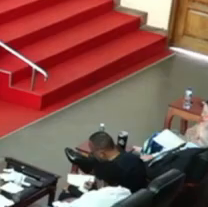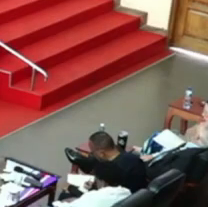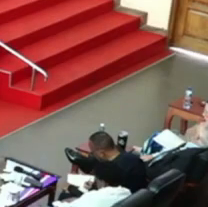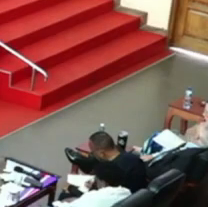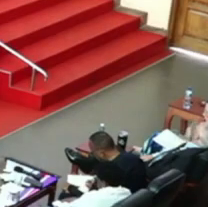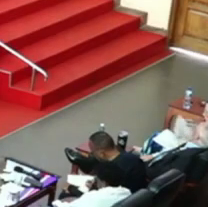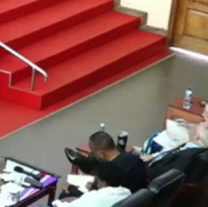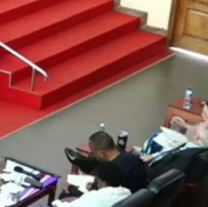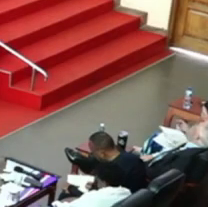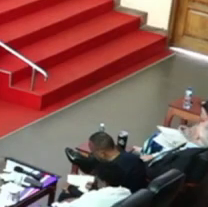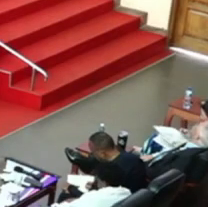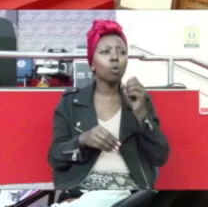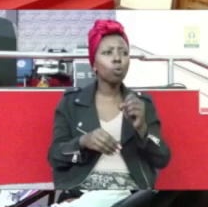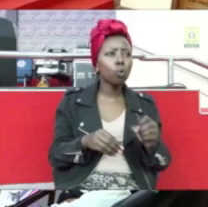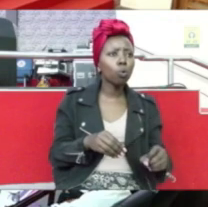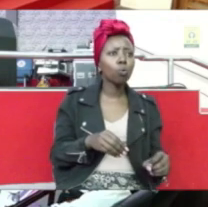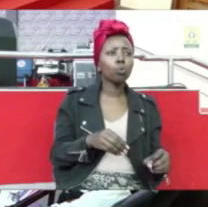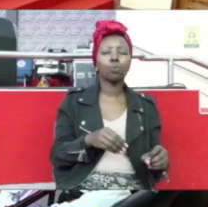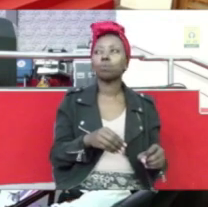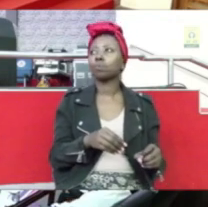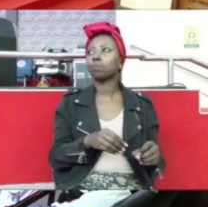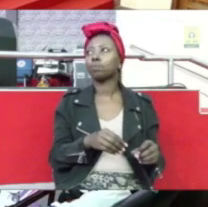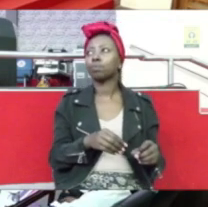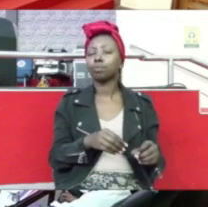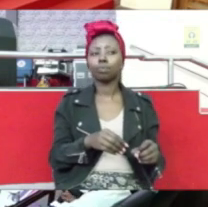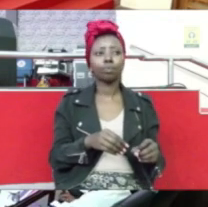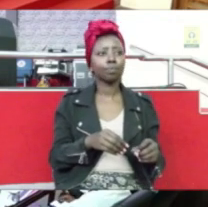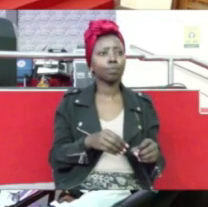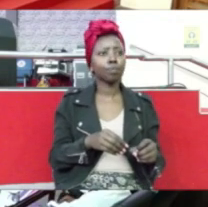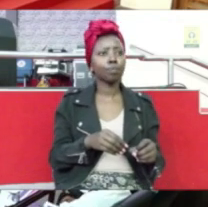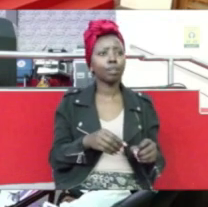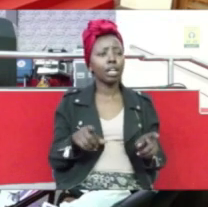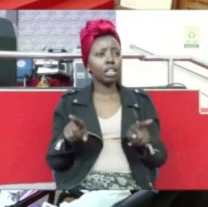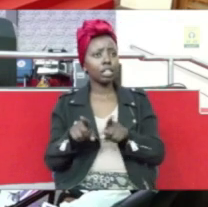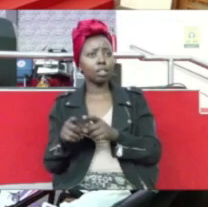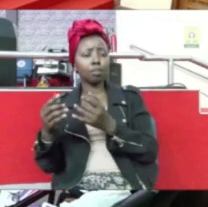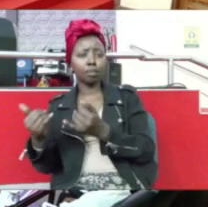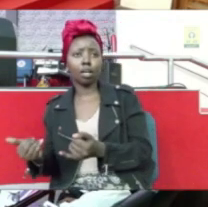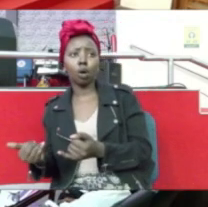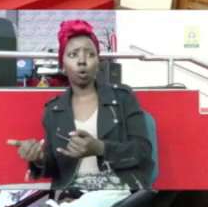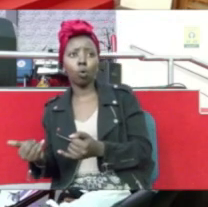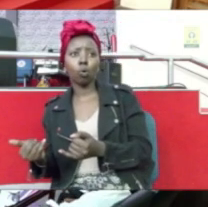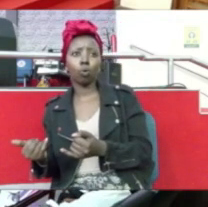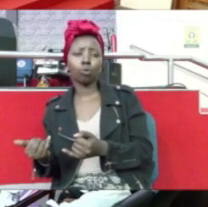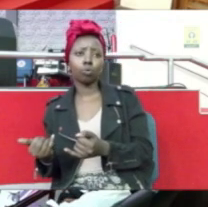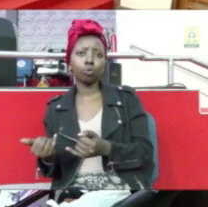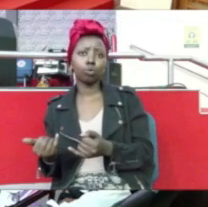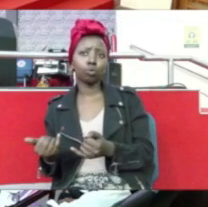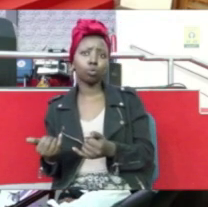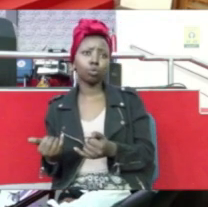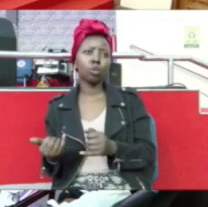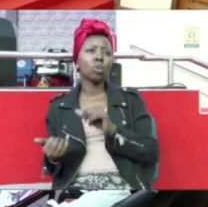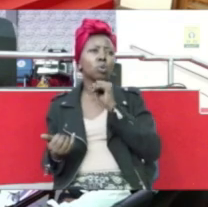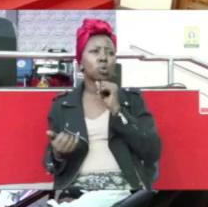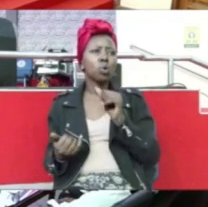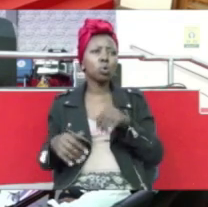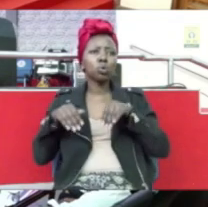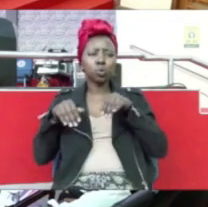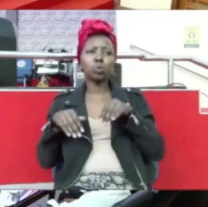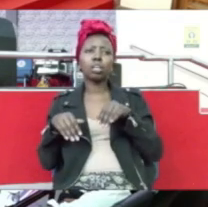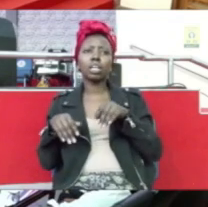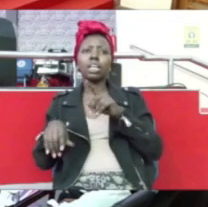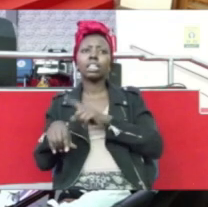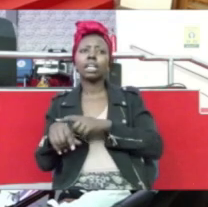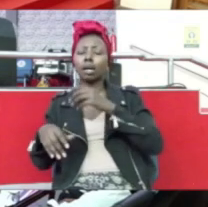old. Isaac alikuwa amezeeka sana. For our case here, we do not want to wait until our prophet is